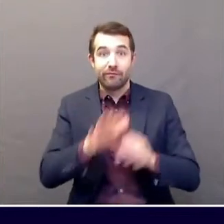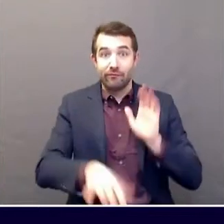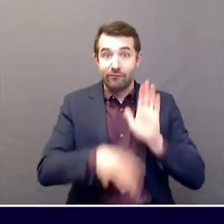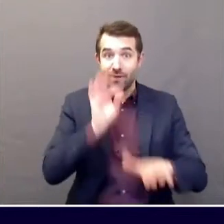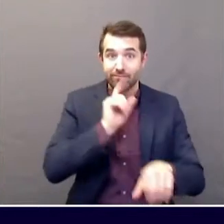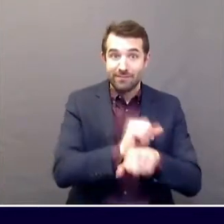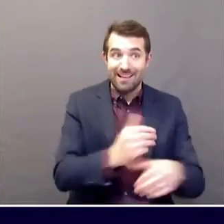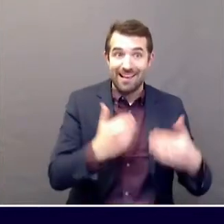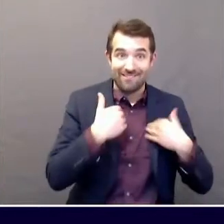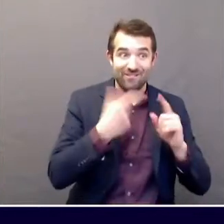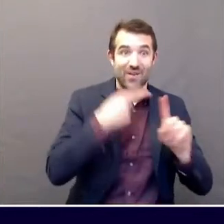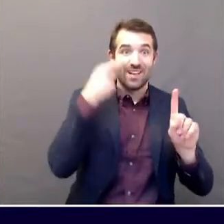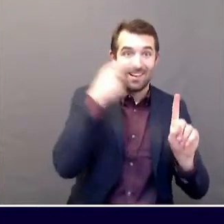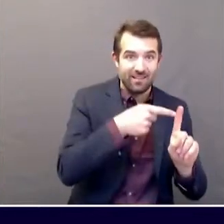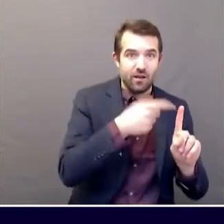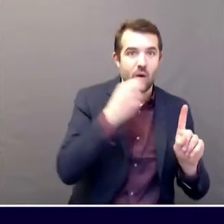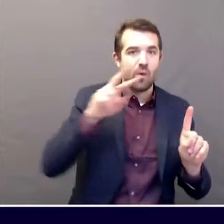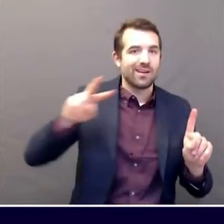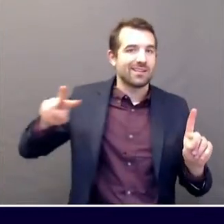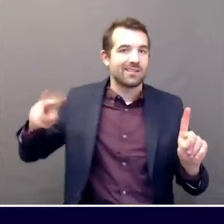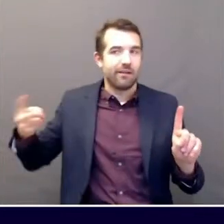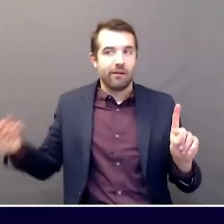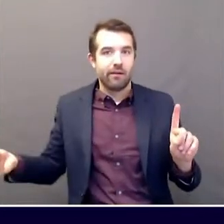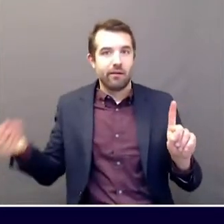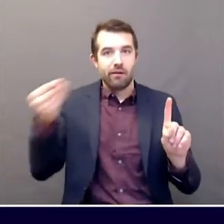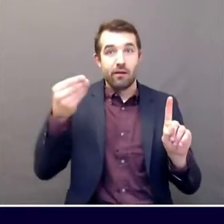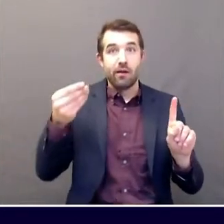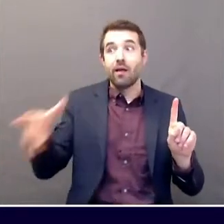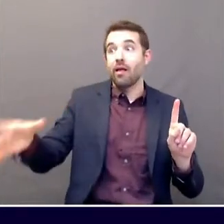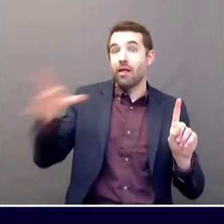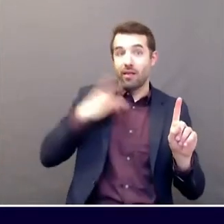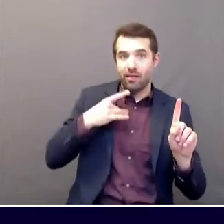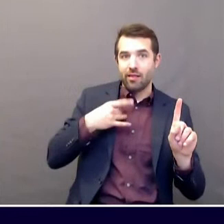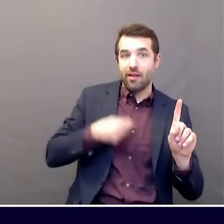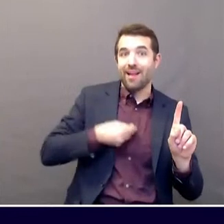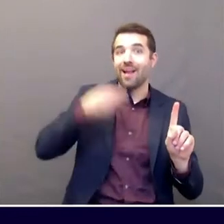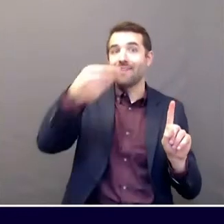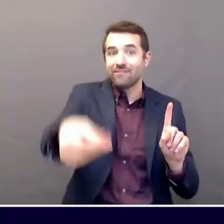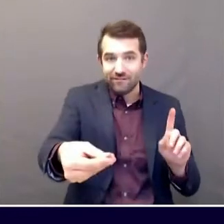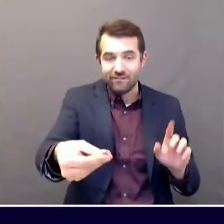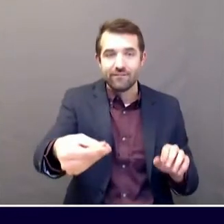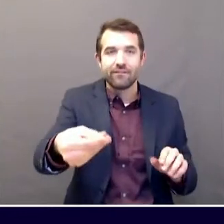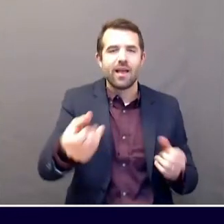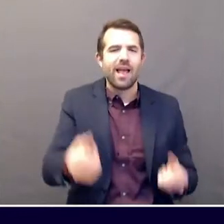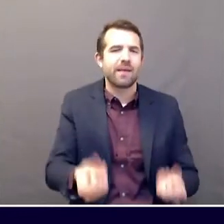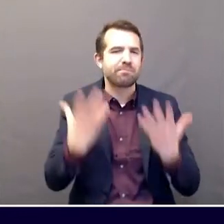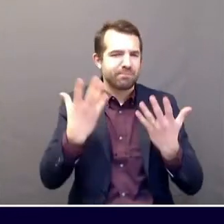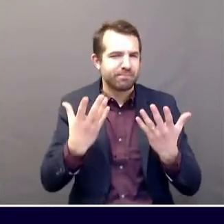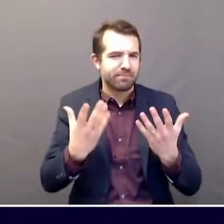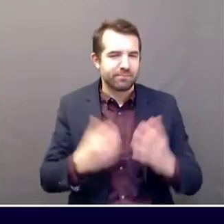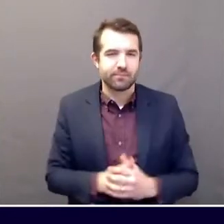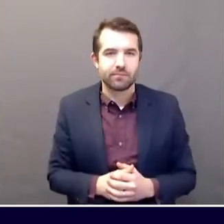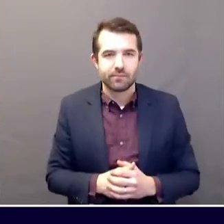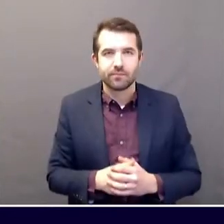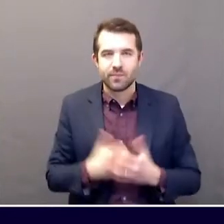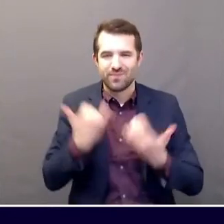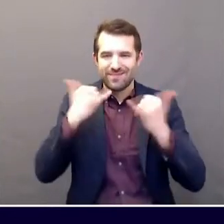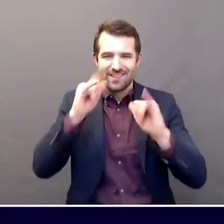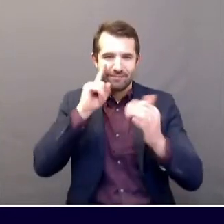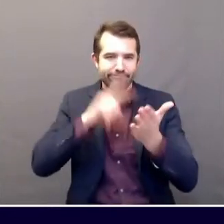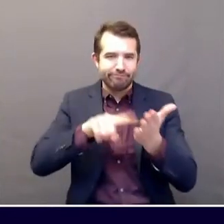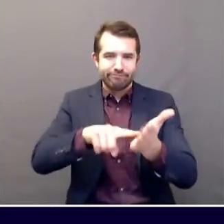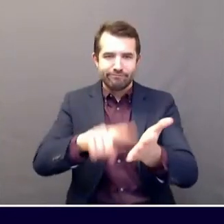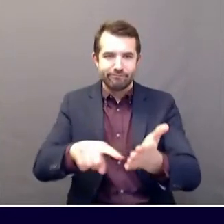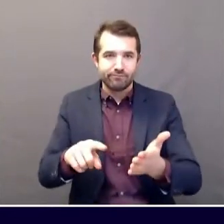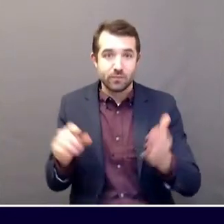were initially at the site of the outbreak versus follow-on. And as of right now, there haven't been any deaths associated with it. Great, thank you. And a question